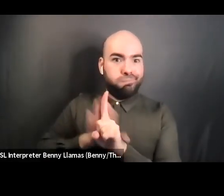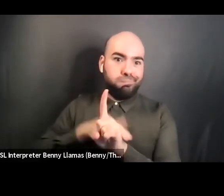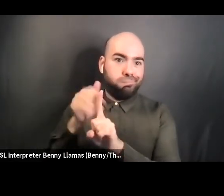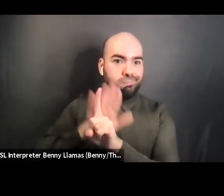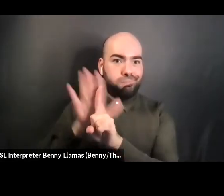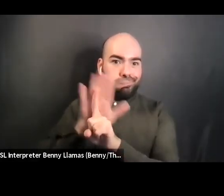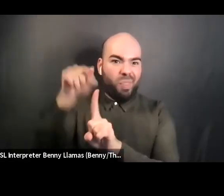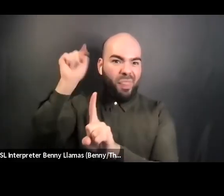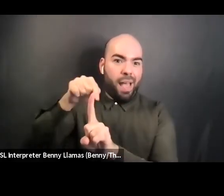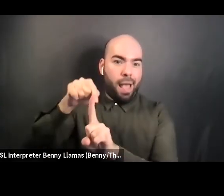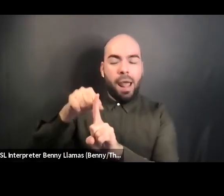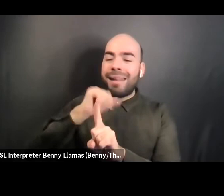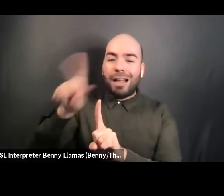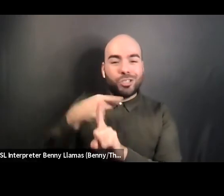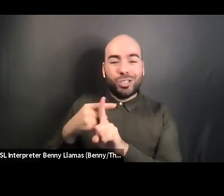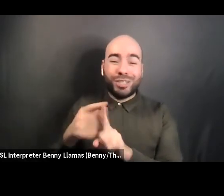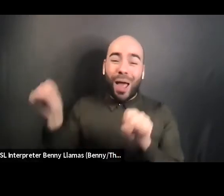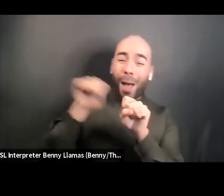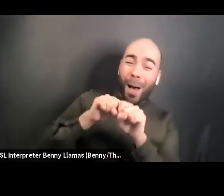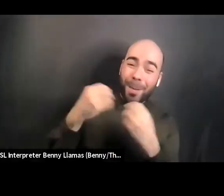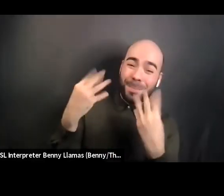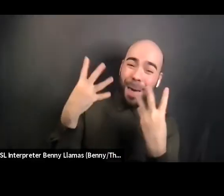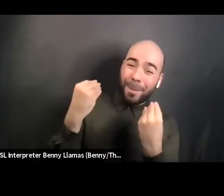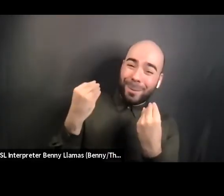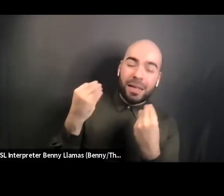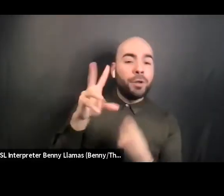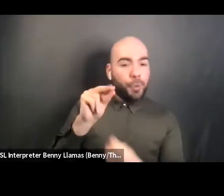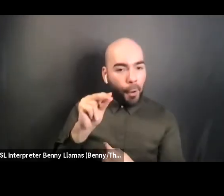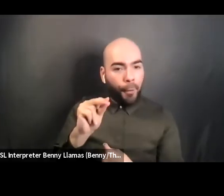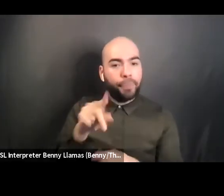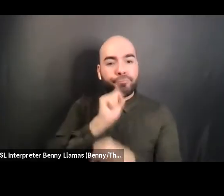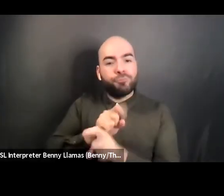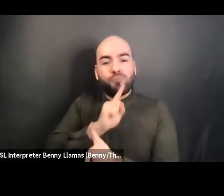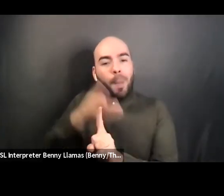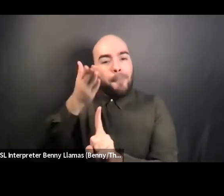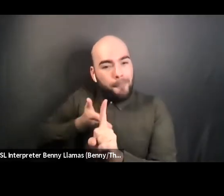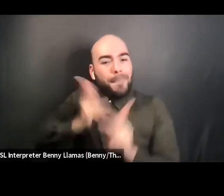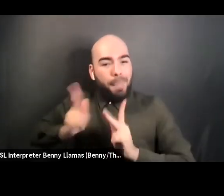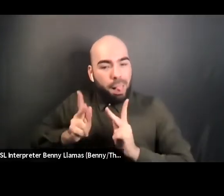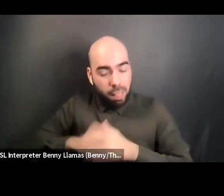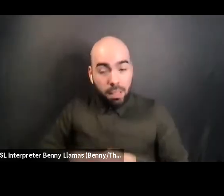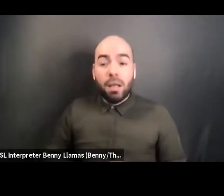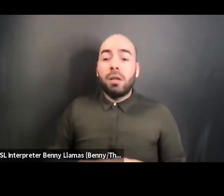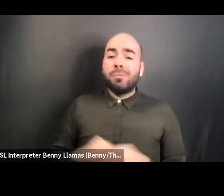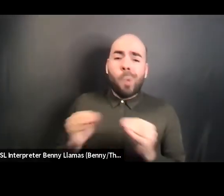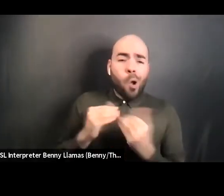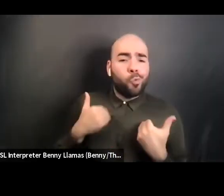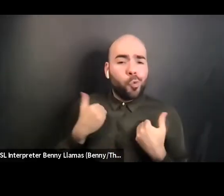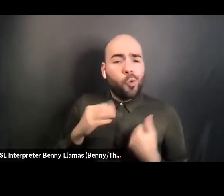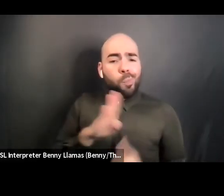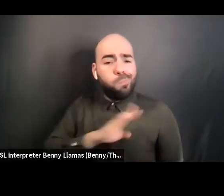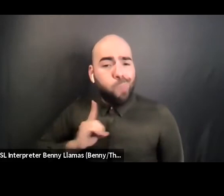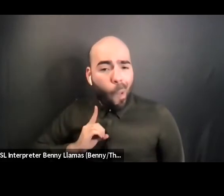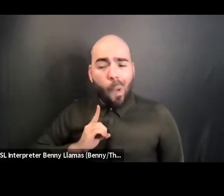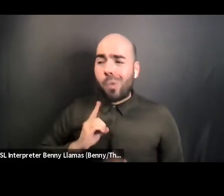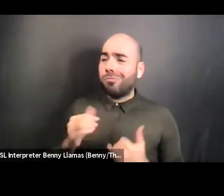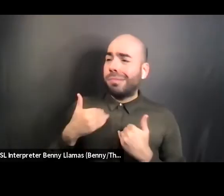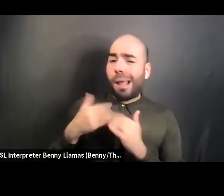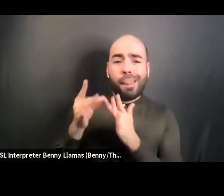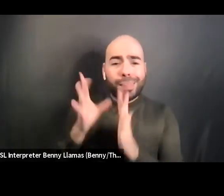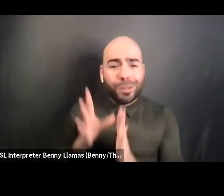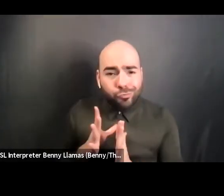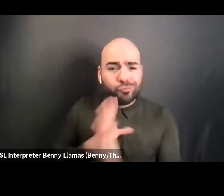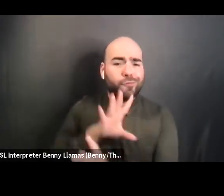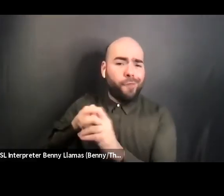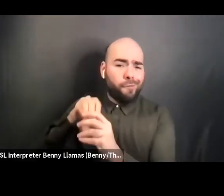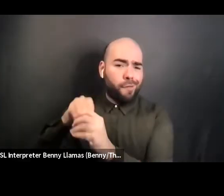engaging current members of theater teen councils, fellowships, apprentice programs, youth boards, and other young leaders who will discuss how